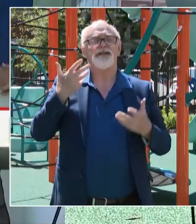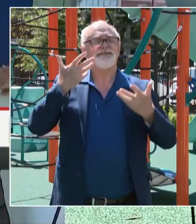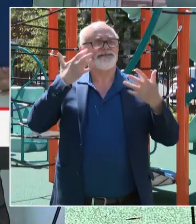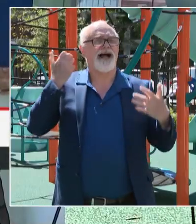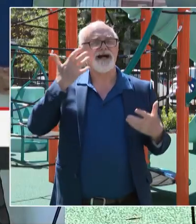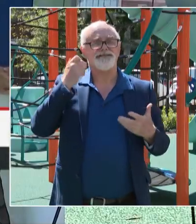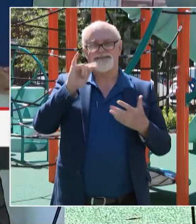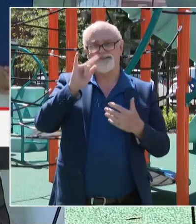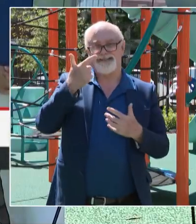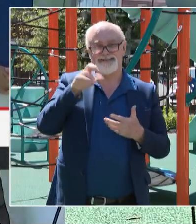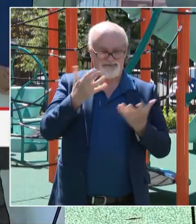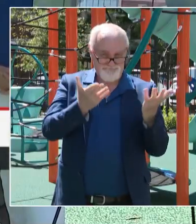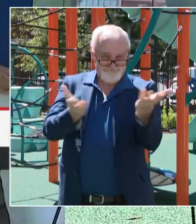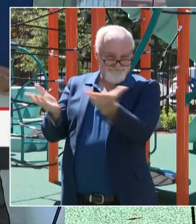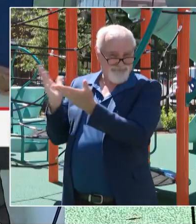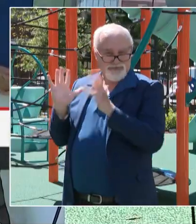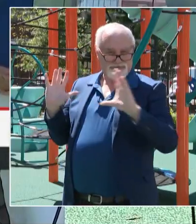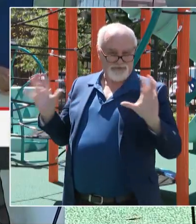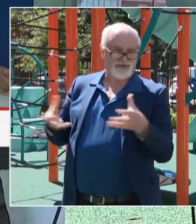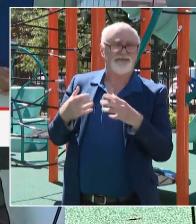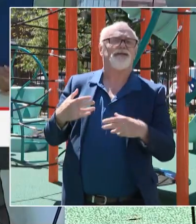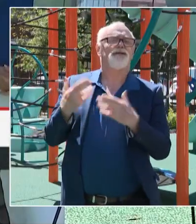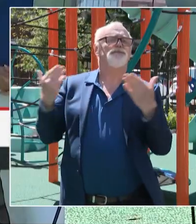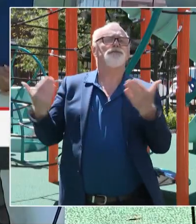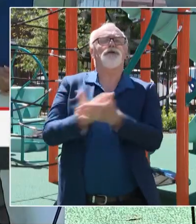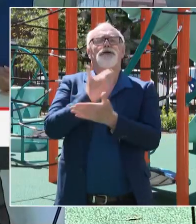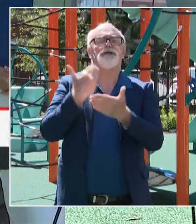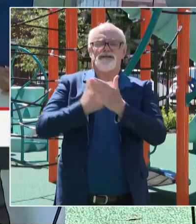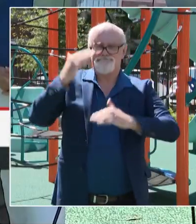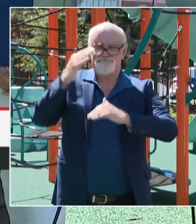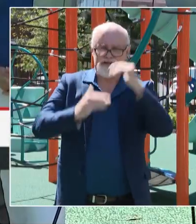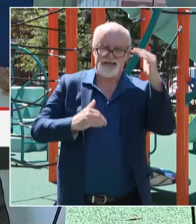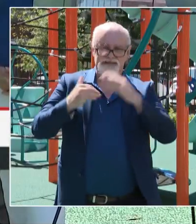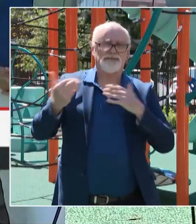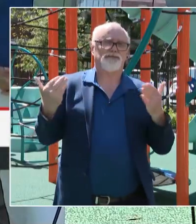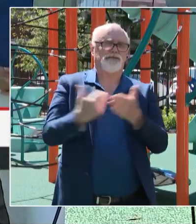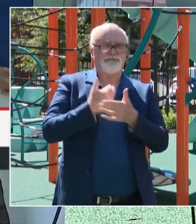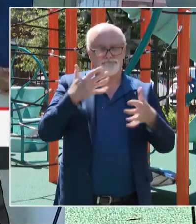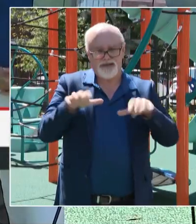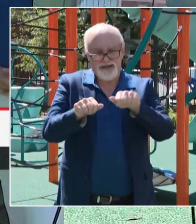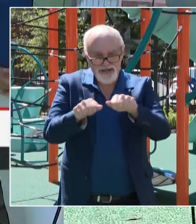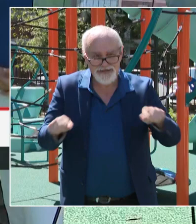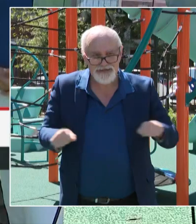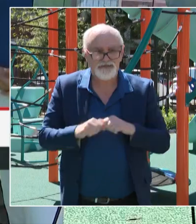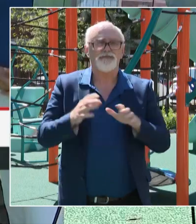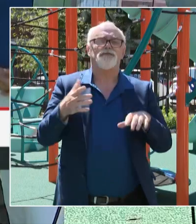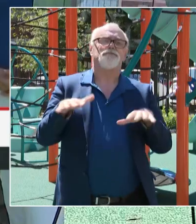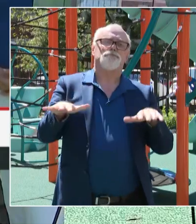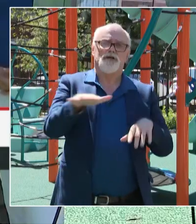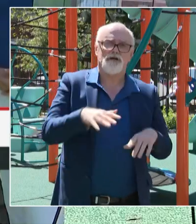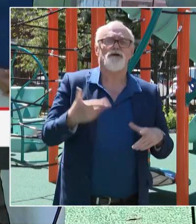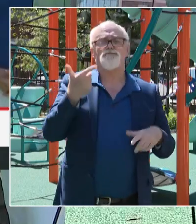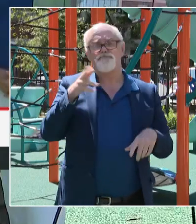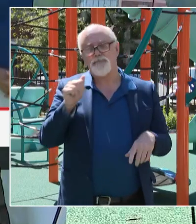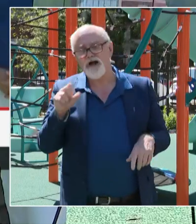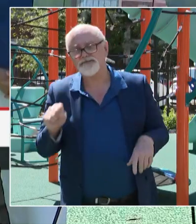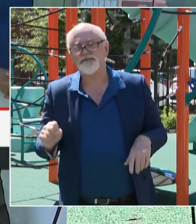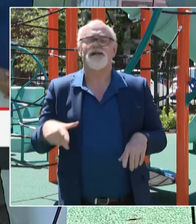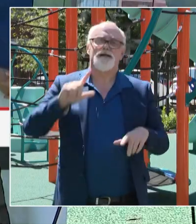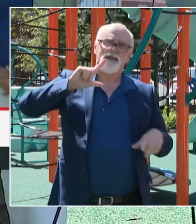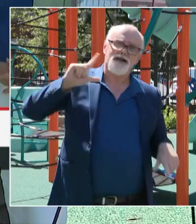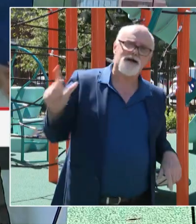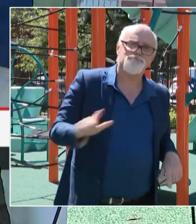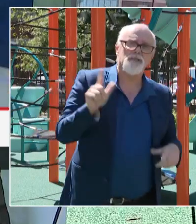modernized classrooms, a refreshed field, new library space, and also so much more that we're excited. Thank you